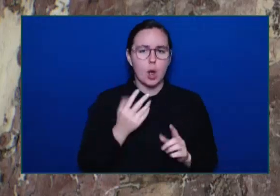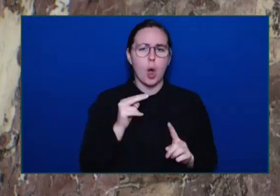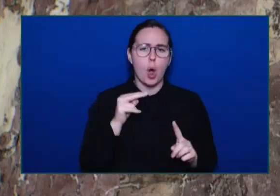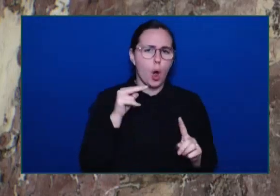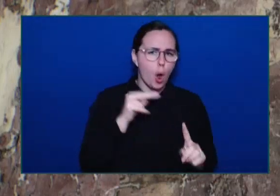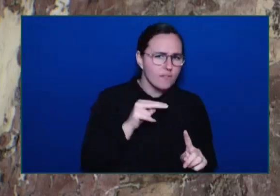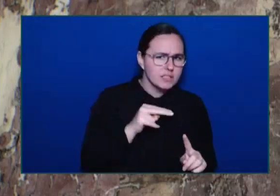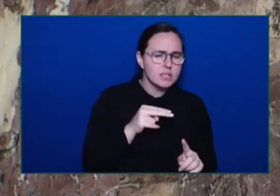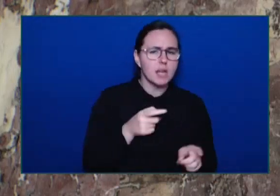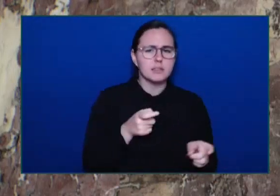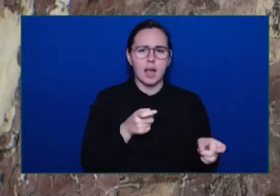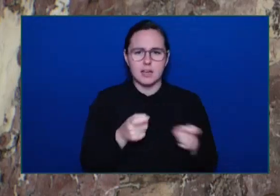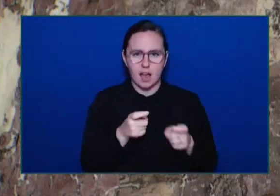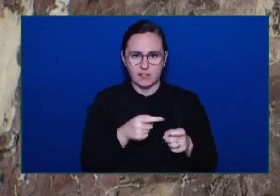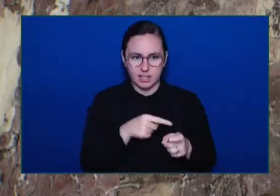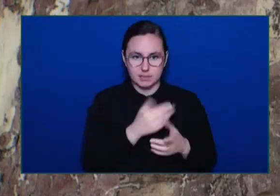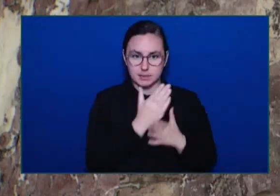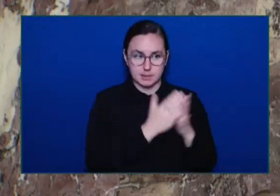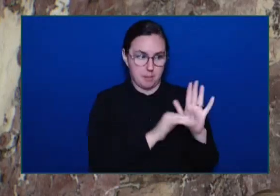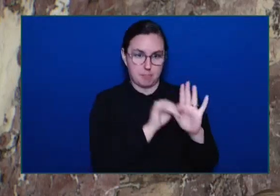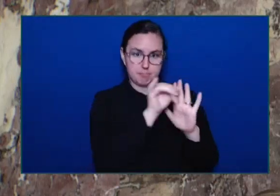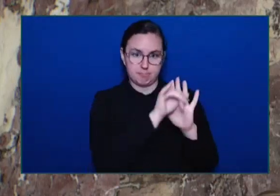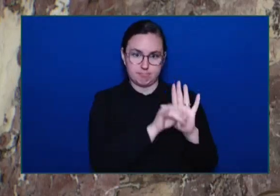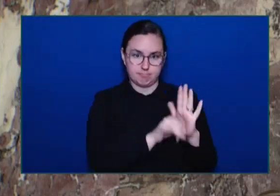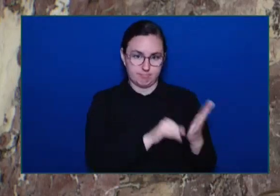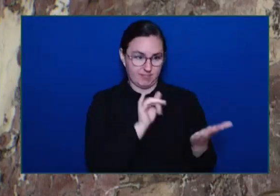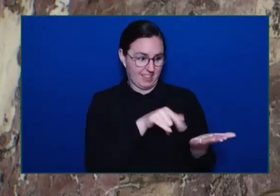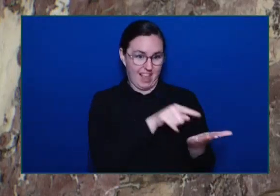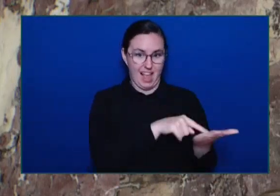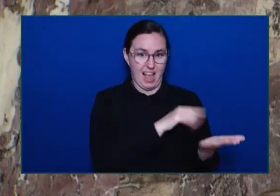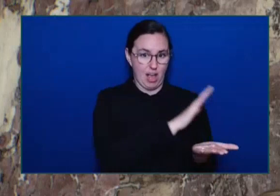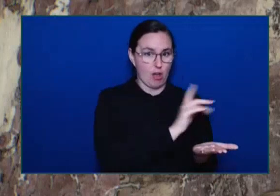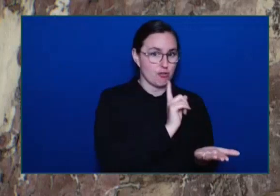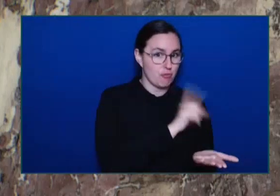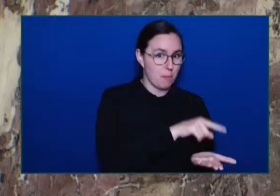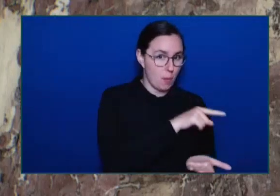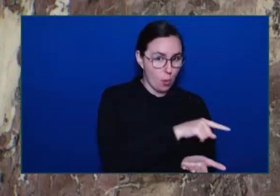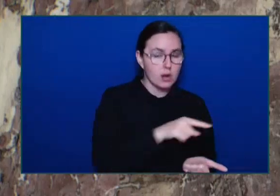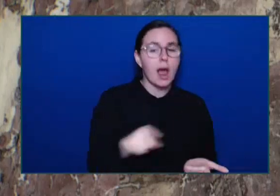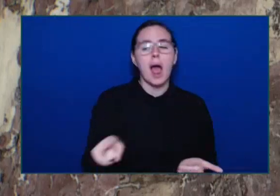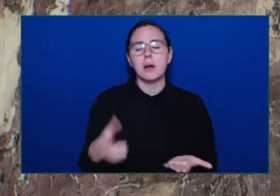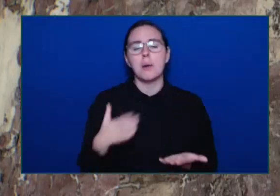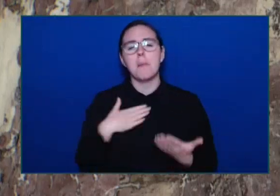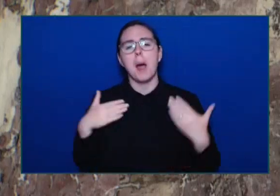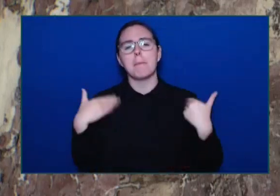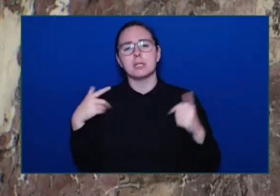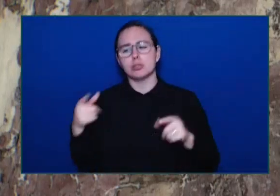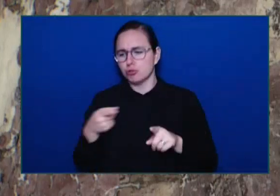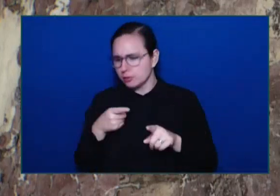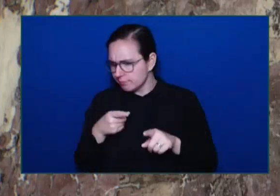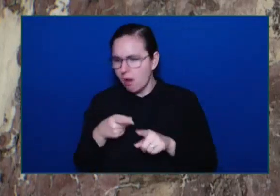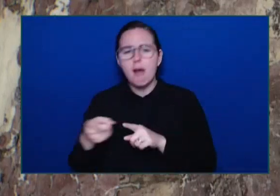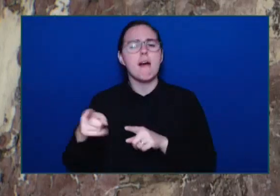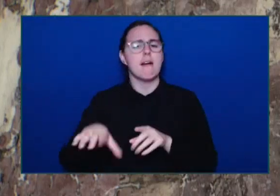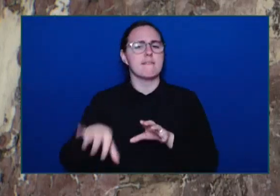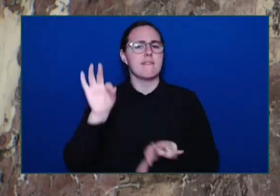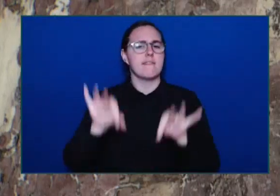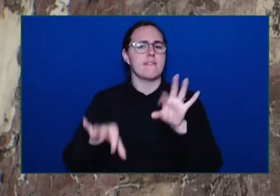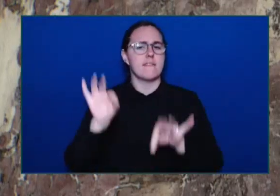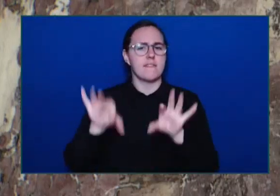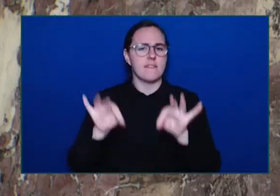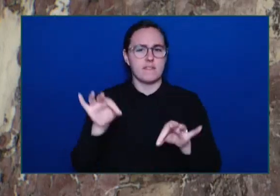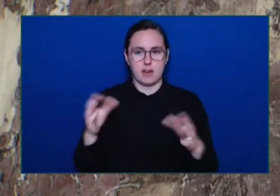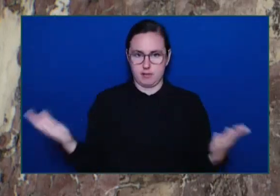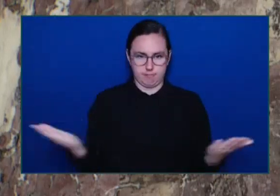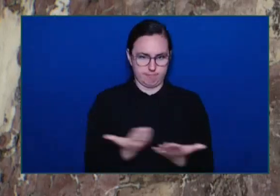others identified by work that's gone on within my ministry, and it is my expectation and my plan as minister to